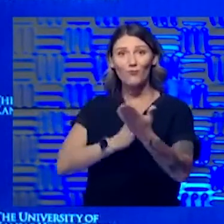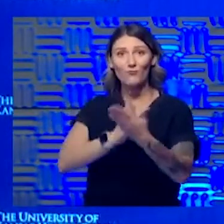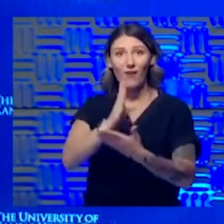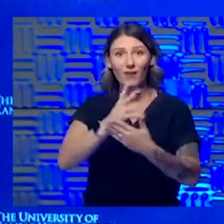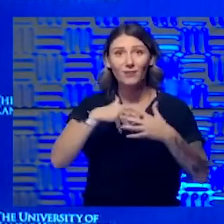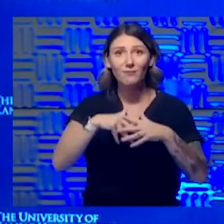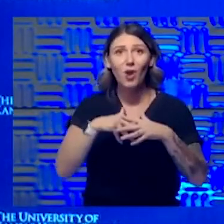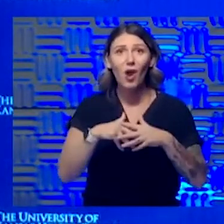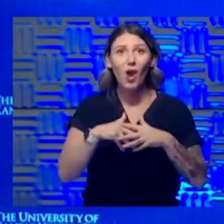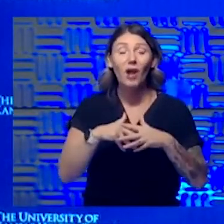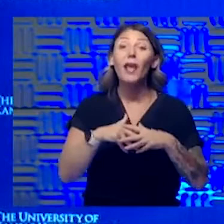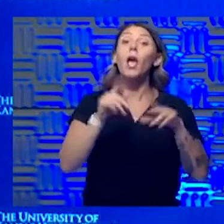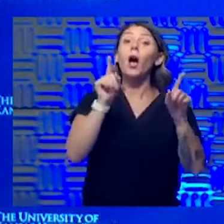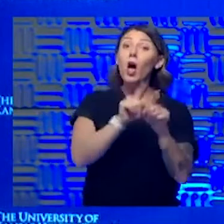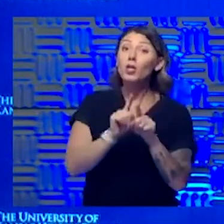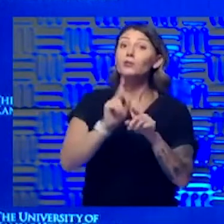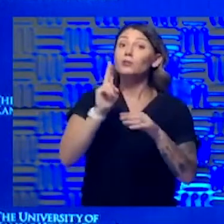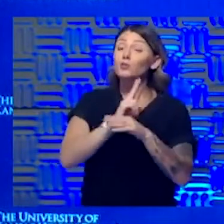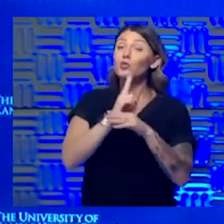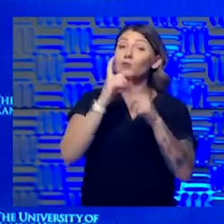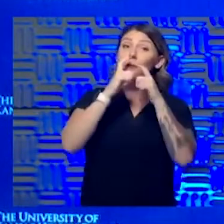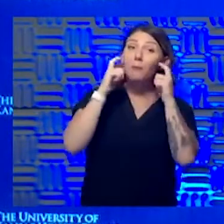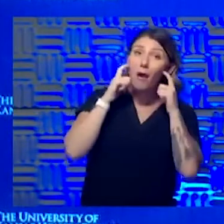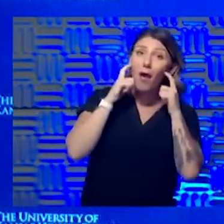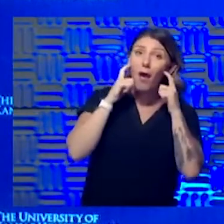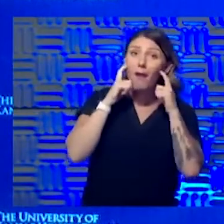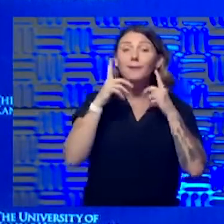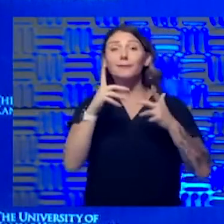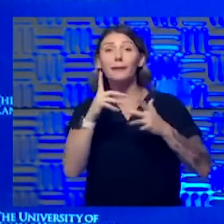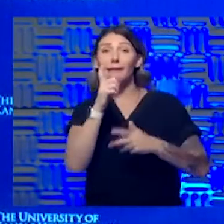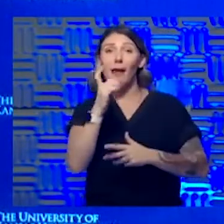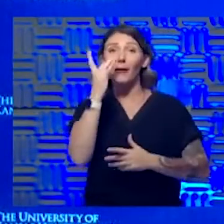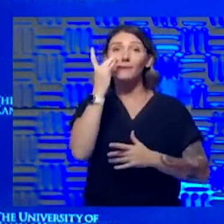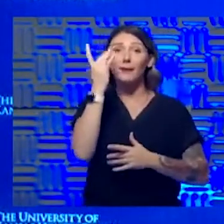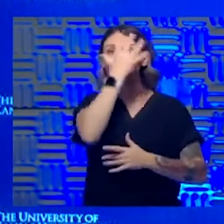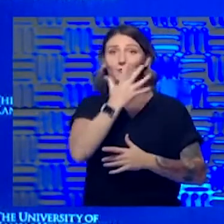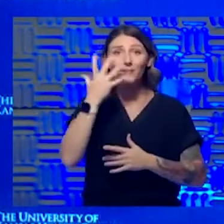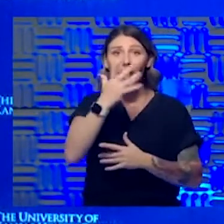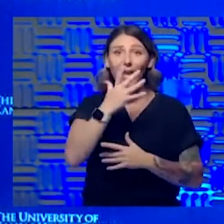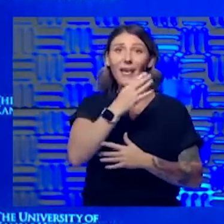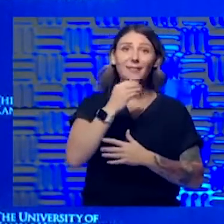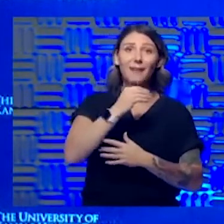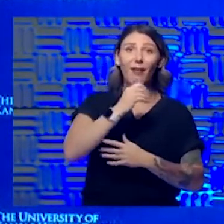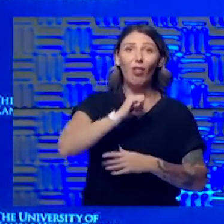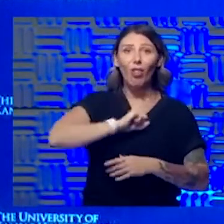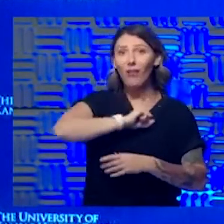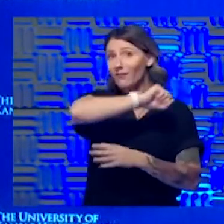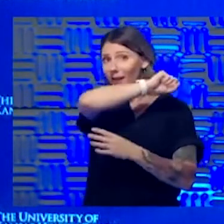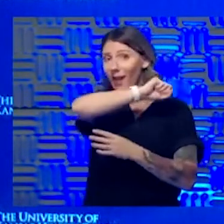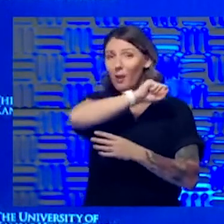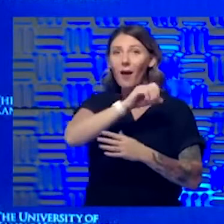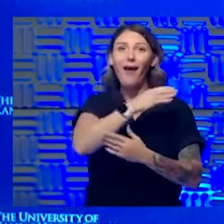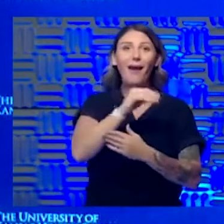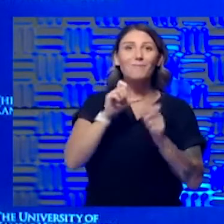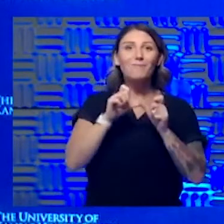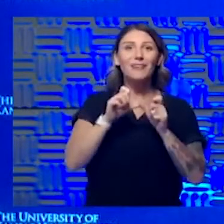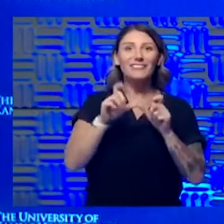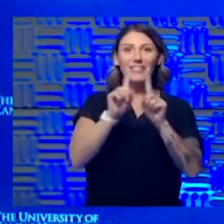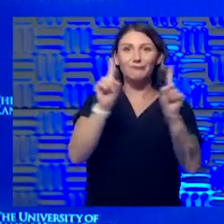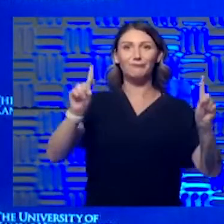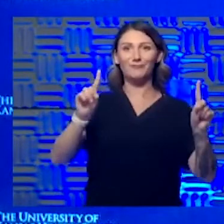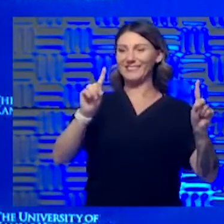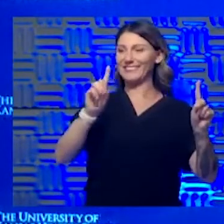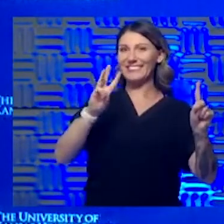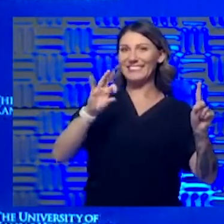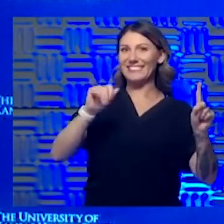washing your hands, and not touching your face and coughing in your elbow, maintaining distance of at least 6 feet. Right. And not gathering. Don't too much.